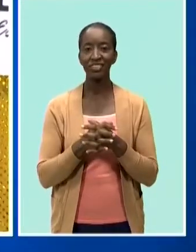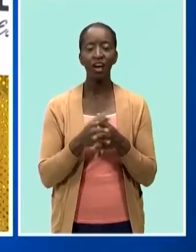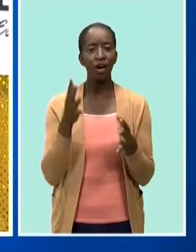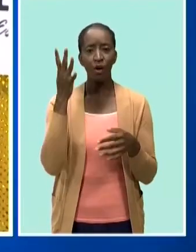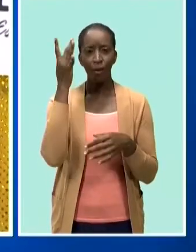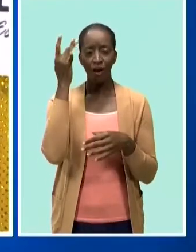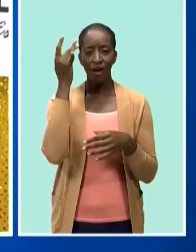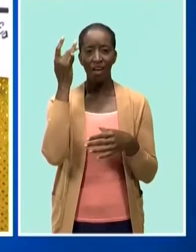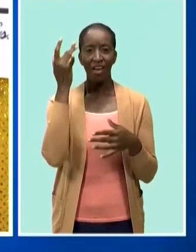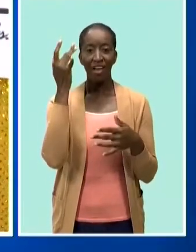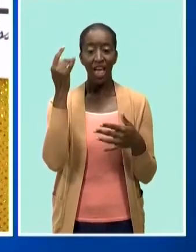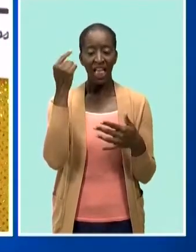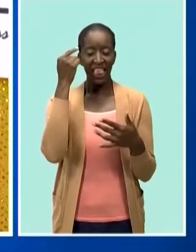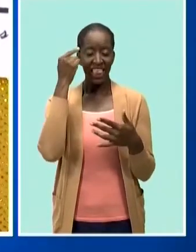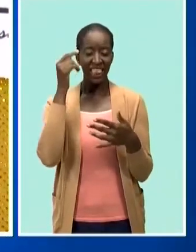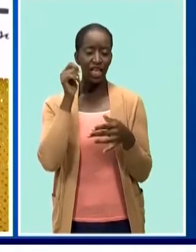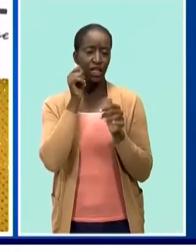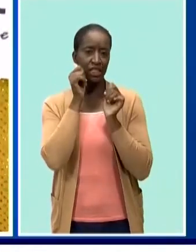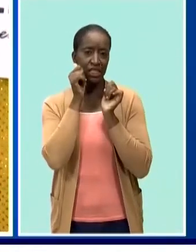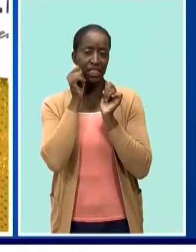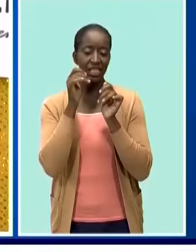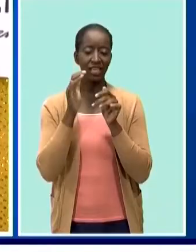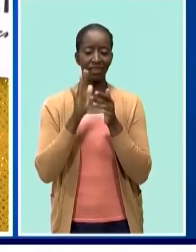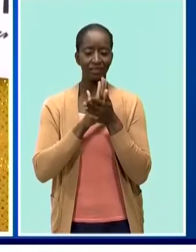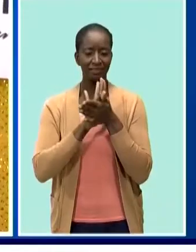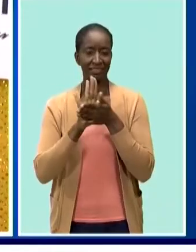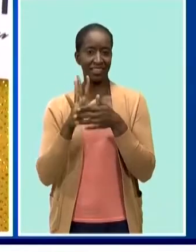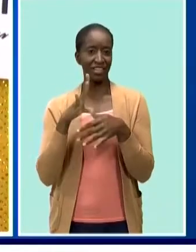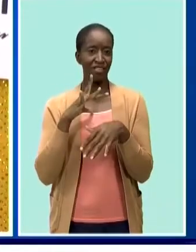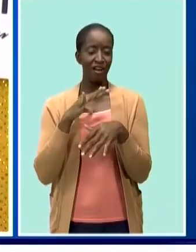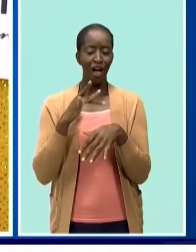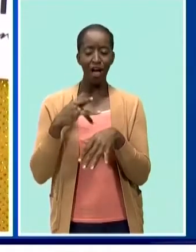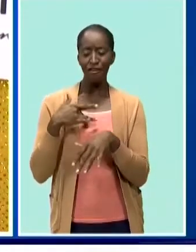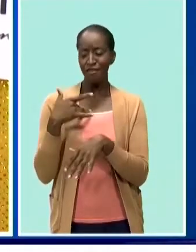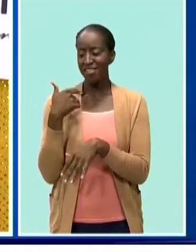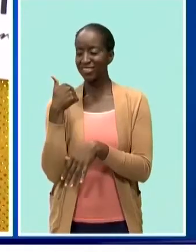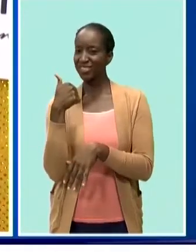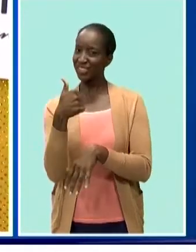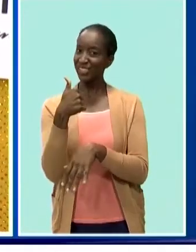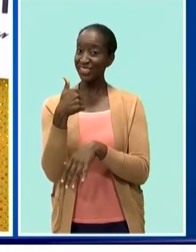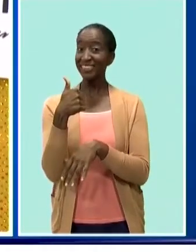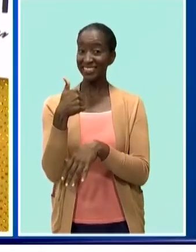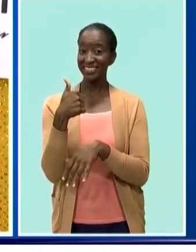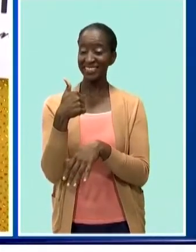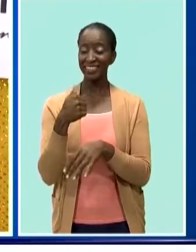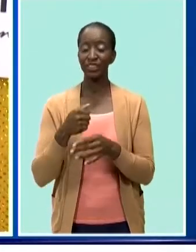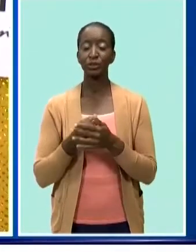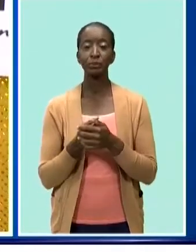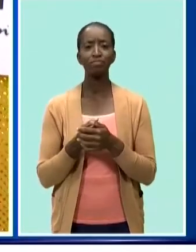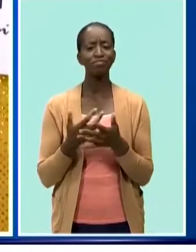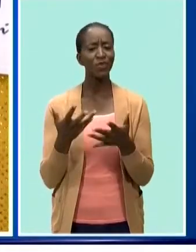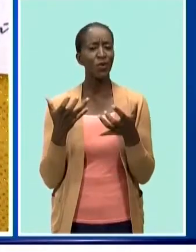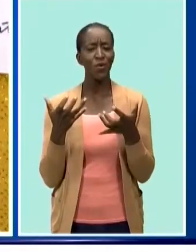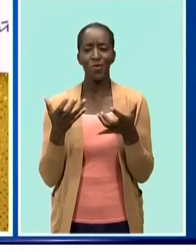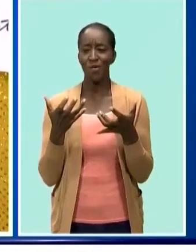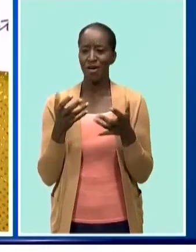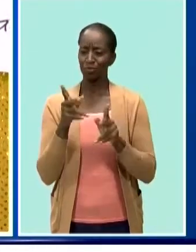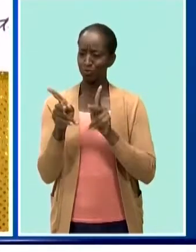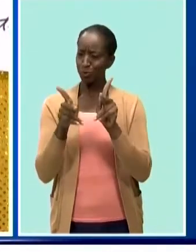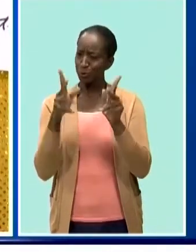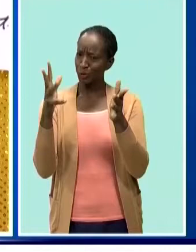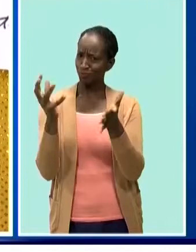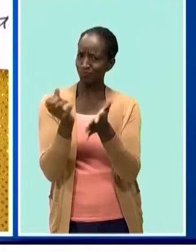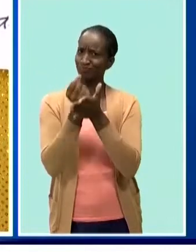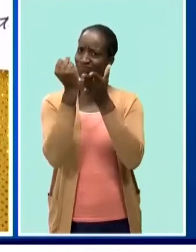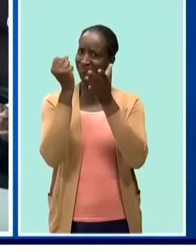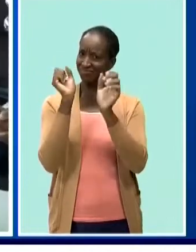when you have good skin, it really helps you in terms of your confidence. It helps you grow as a person, and we wanted people to be